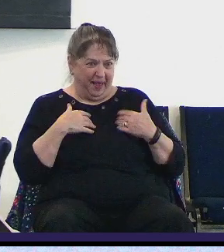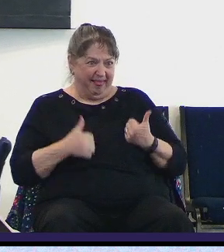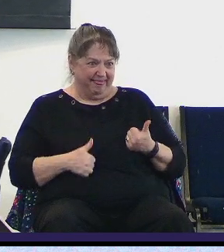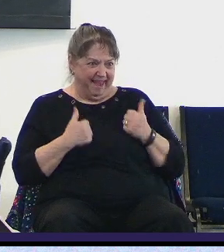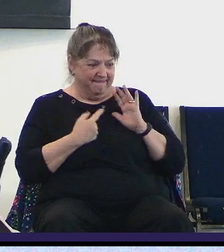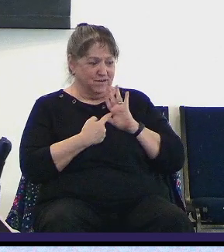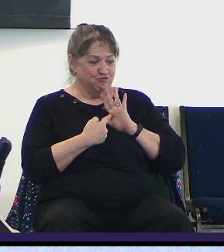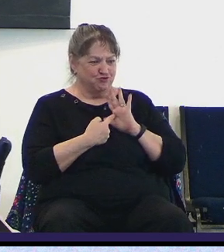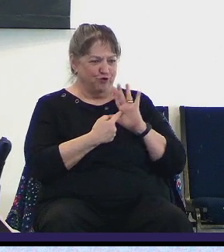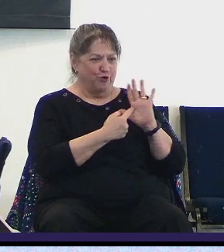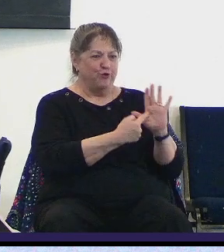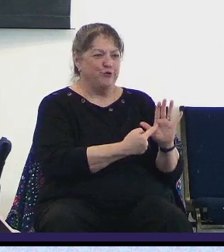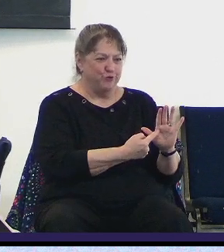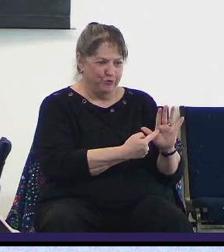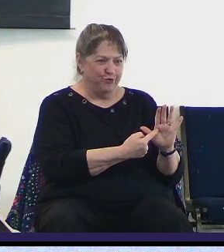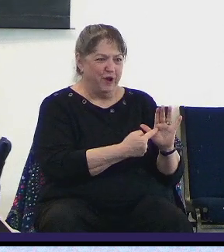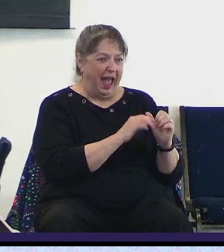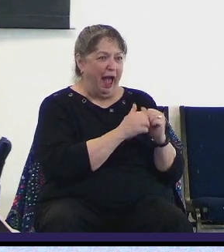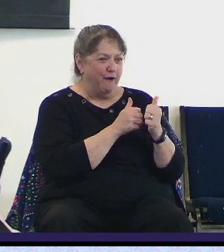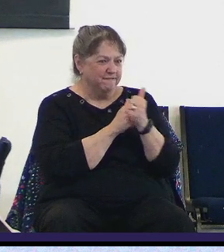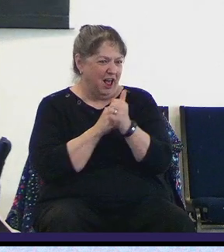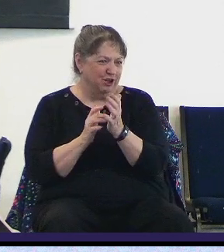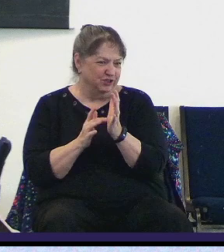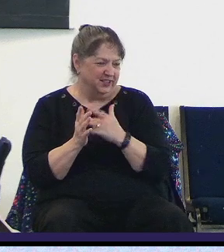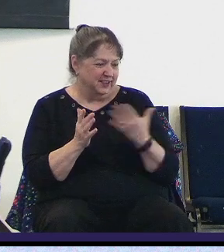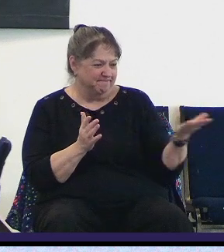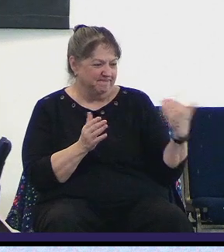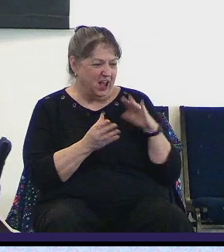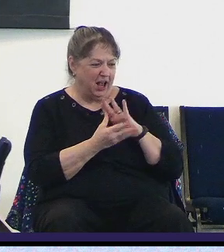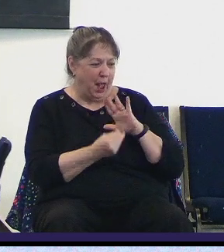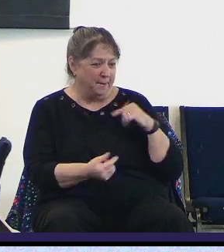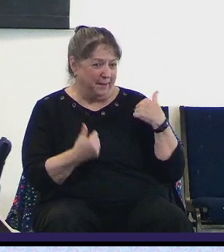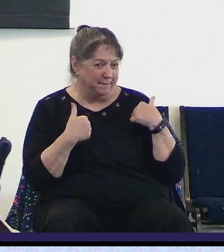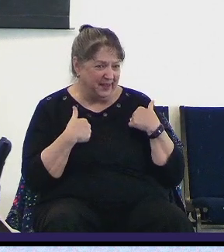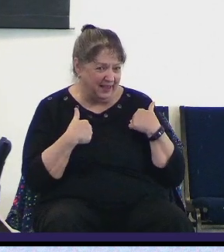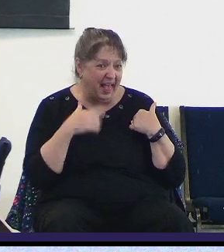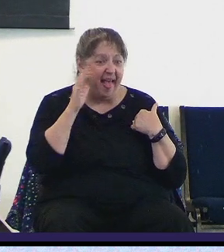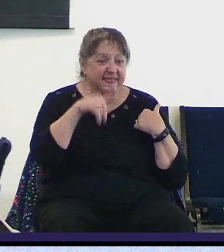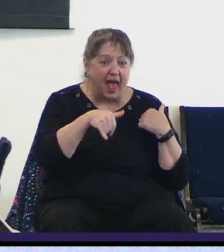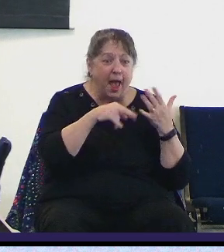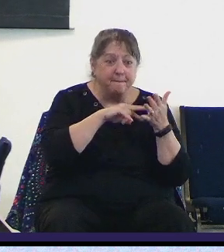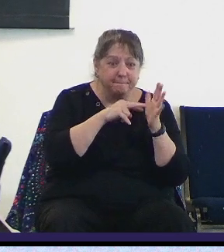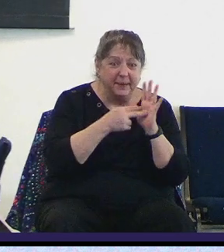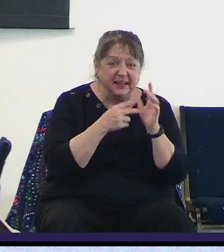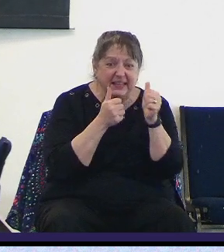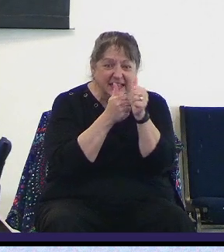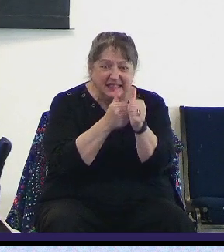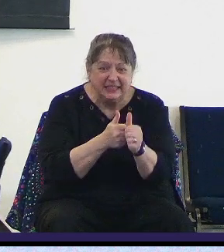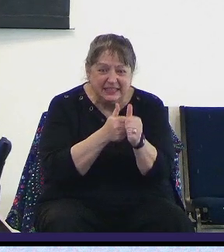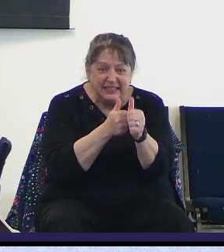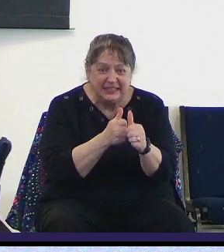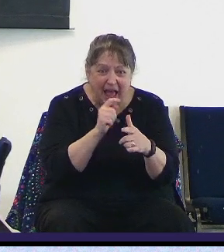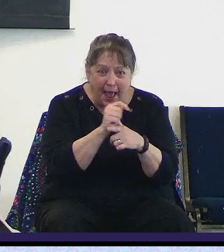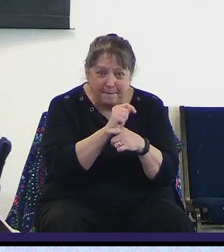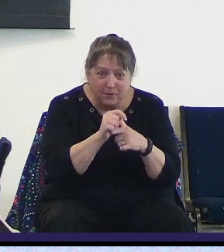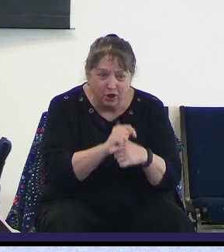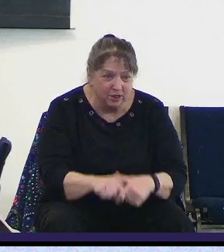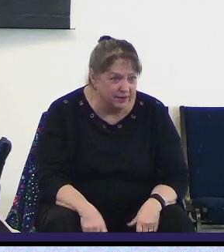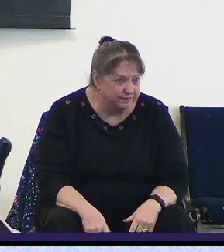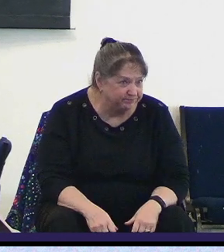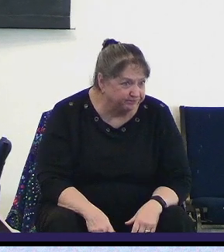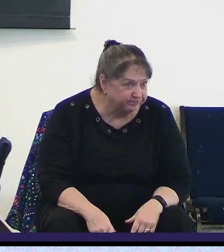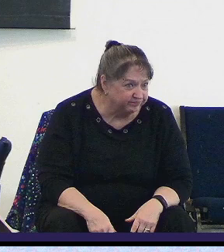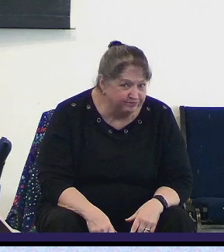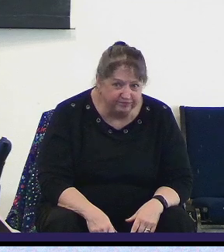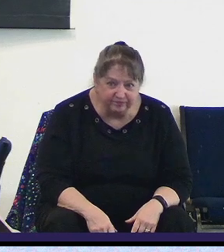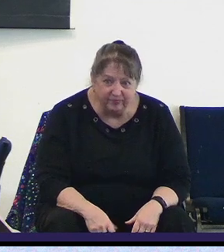in itself is a testimony, it's discipling people. I don't know how many of you understand this, but there are